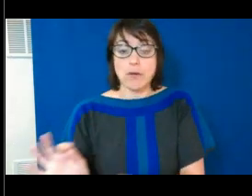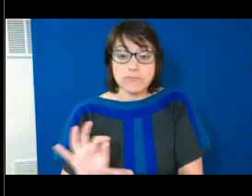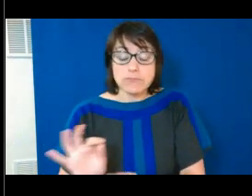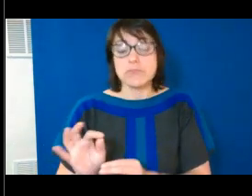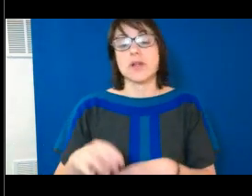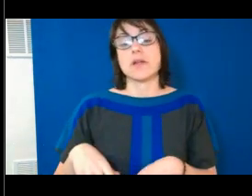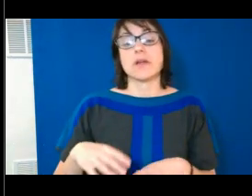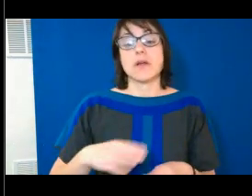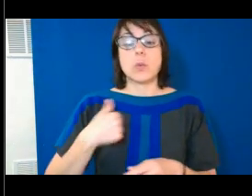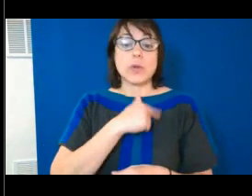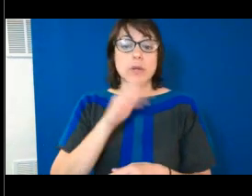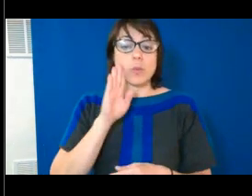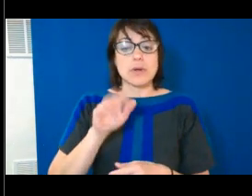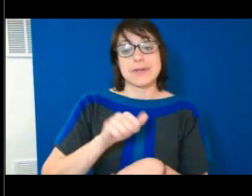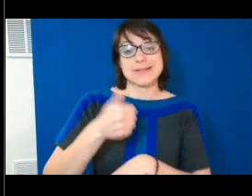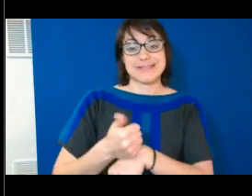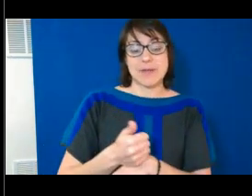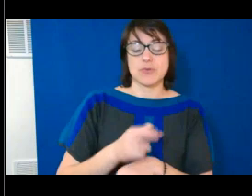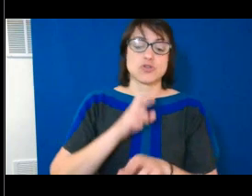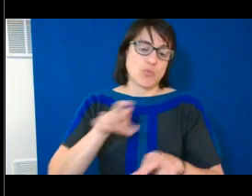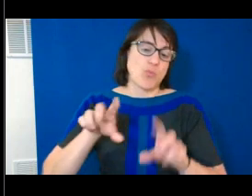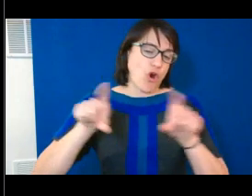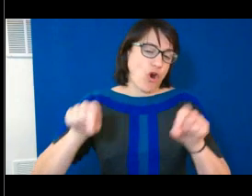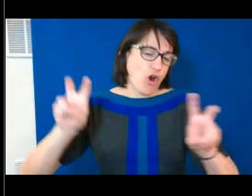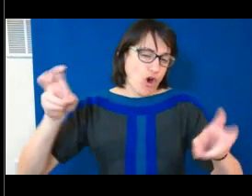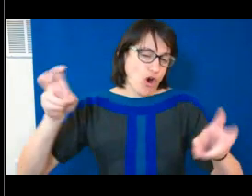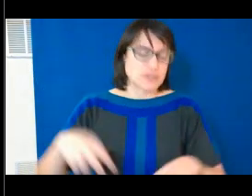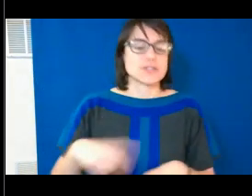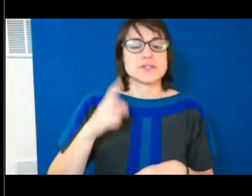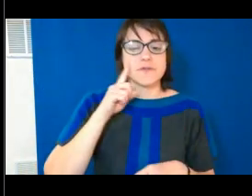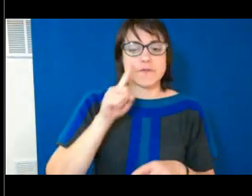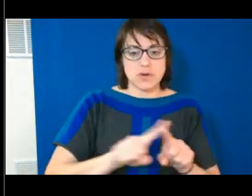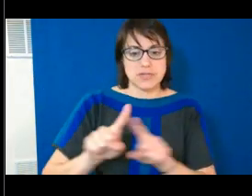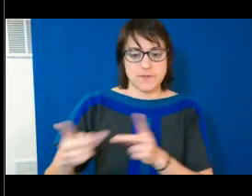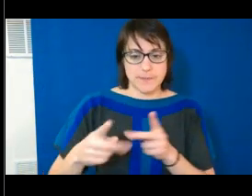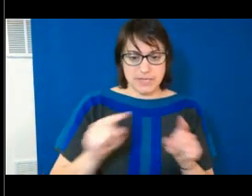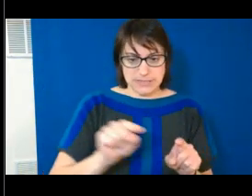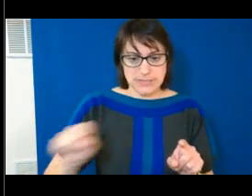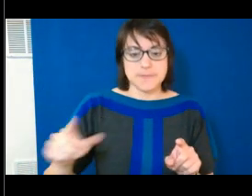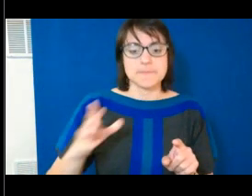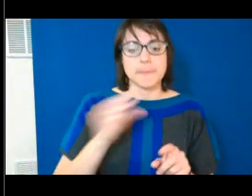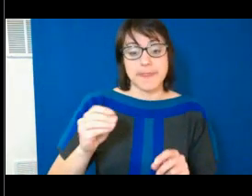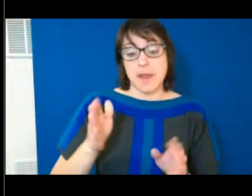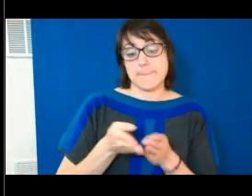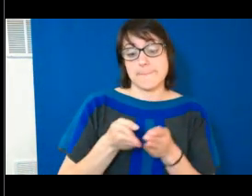a comprehensive data set that will be publicly available. Next slide.